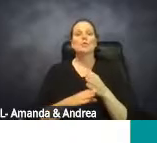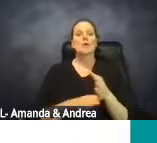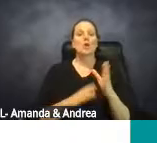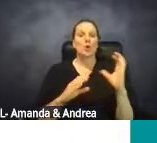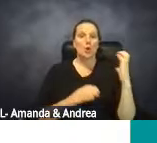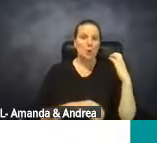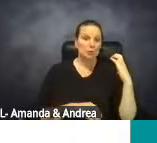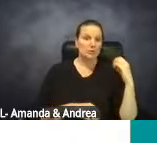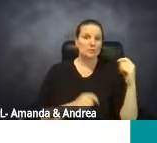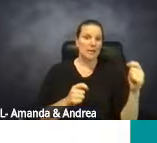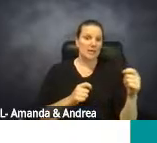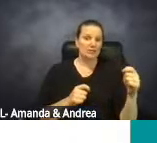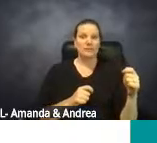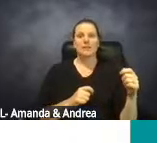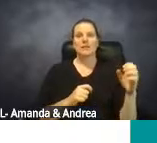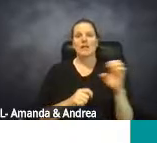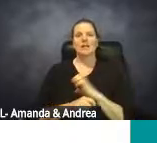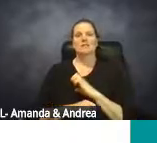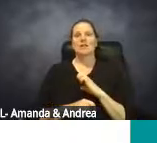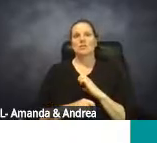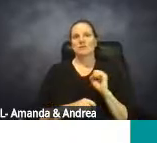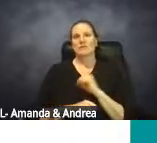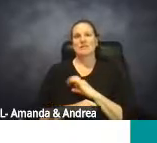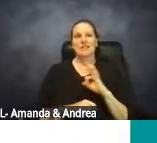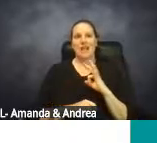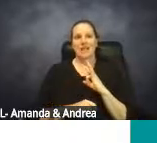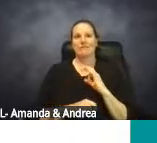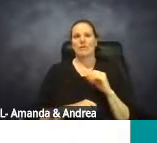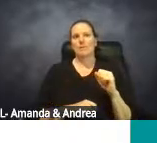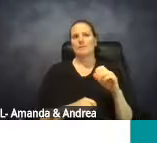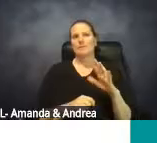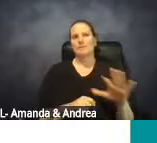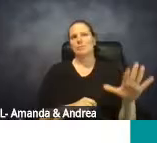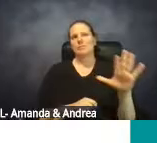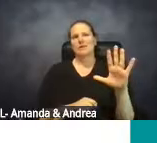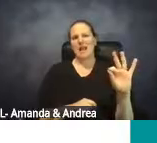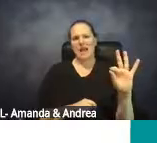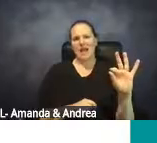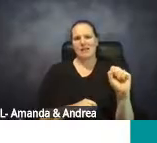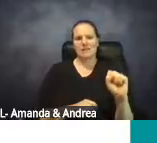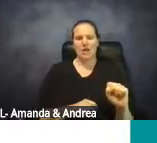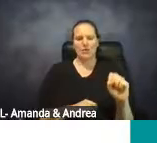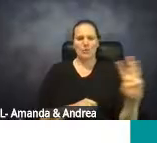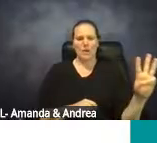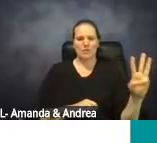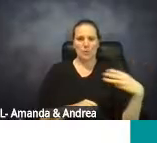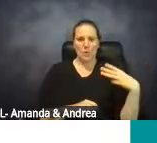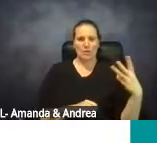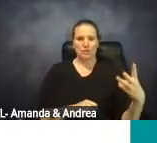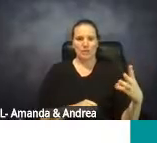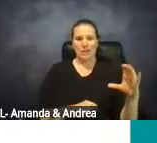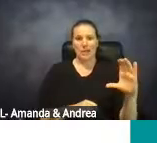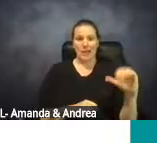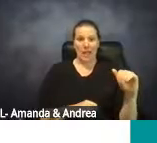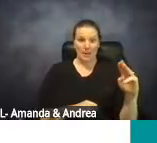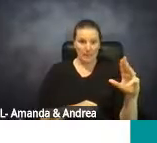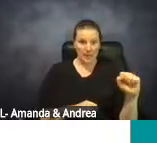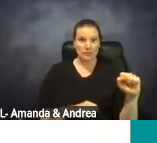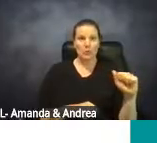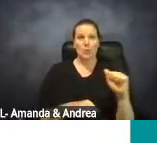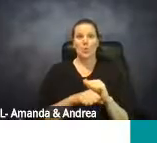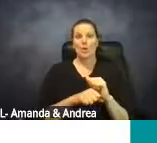management and executive staff from across 9 Southwest Washington, Clackamas,